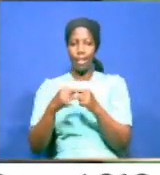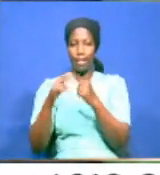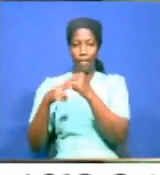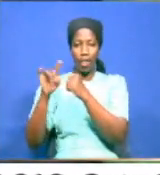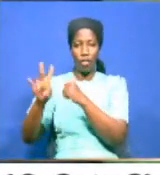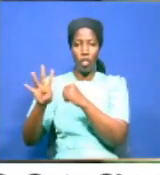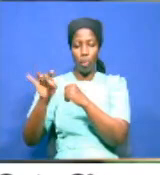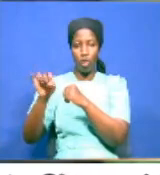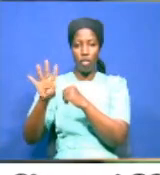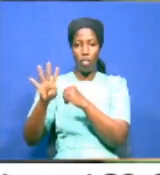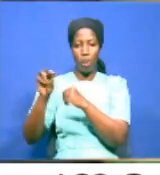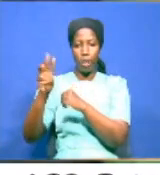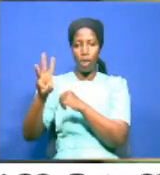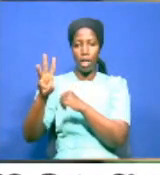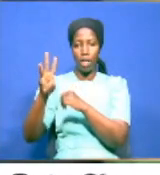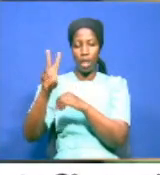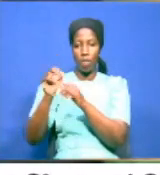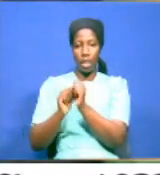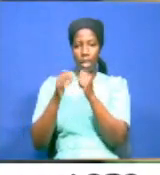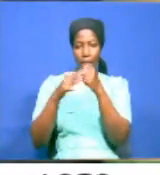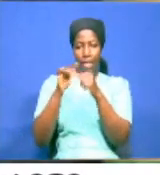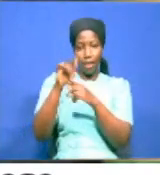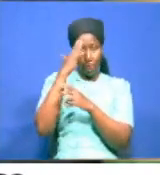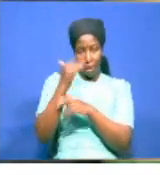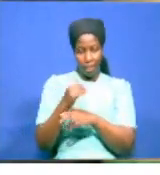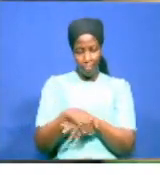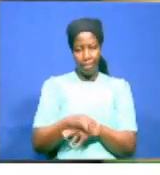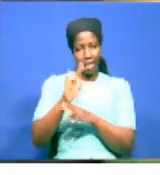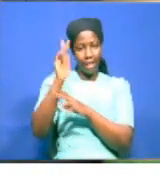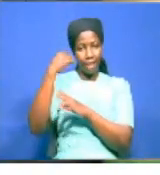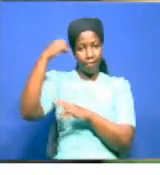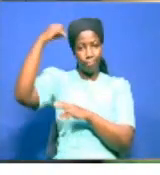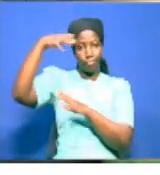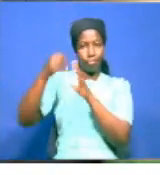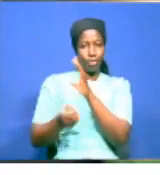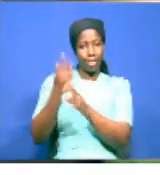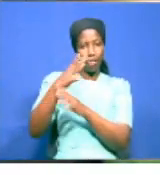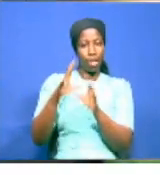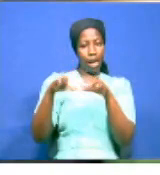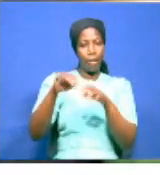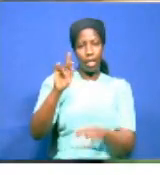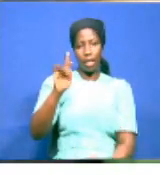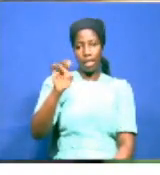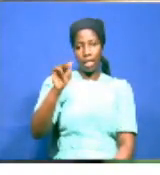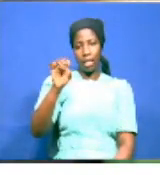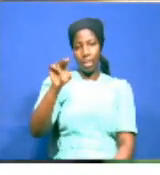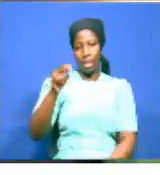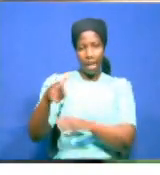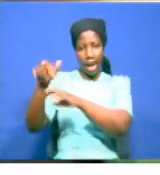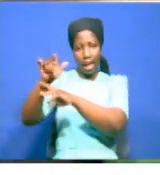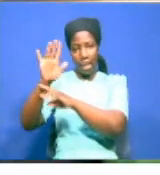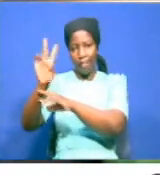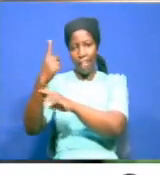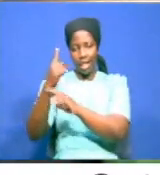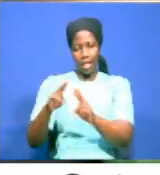824.4 megawatts in 2019. This was mainly as a result of Kenya Electricity Generating Company, KenGen, adding the first unit of its